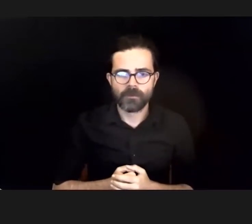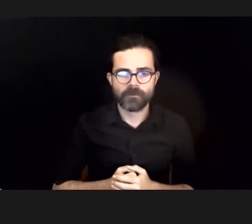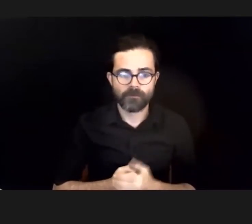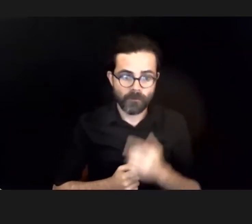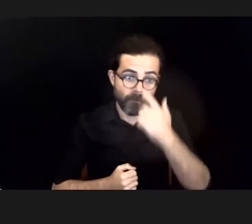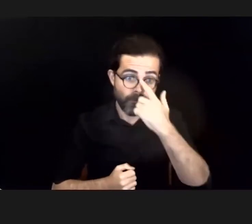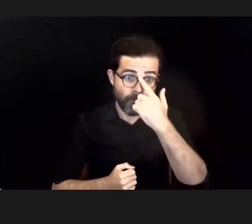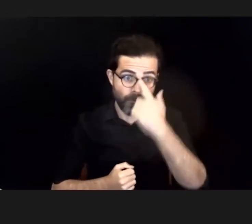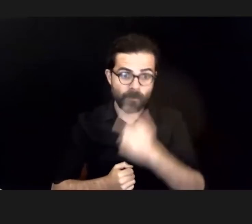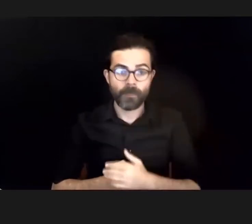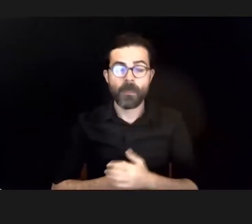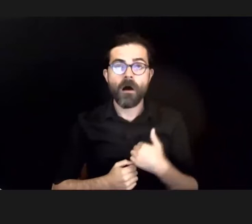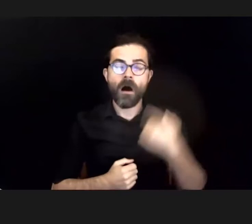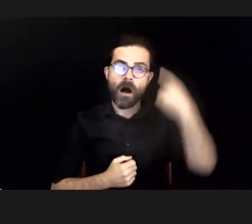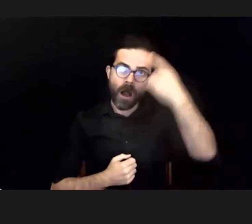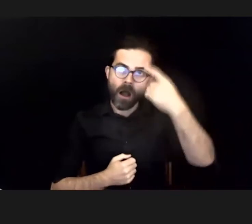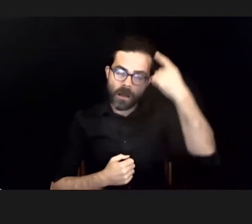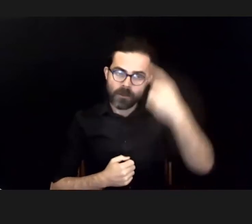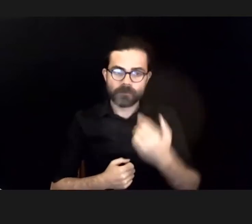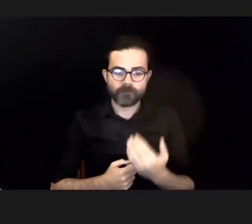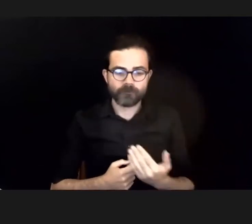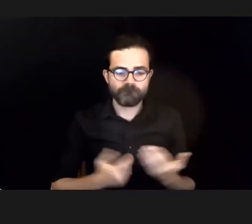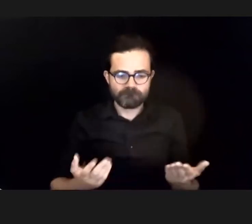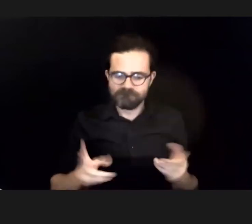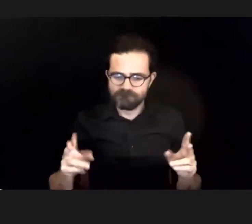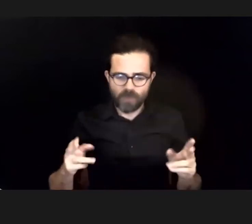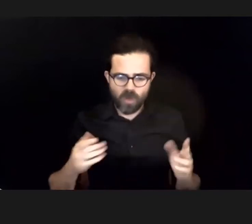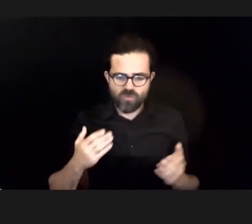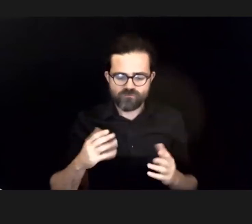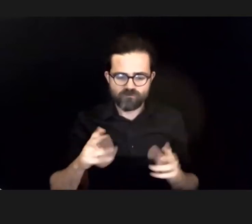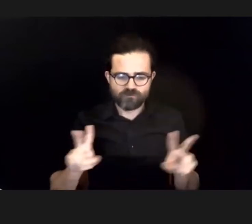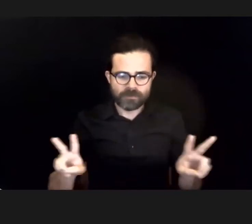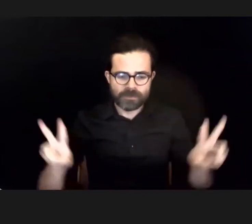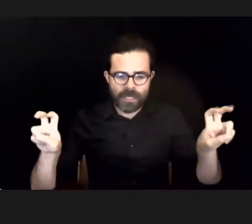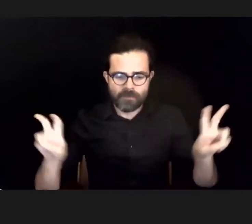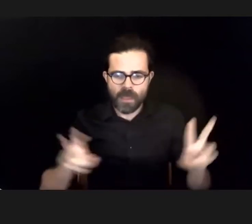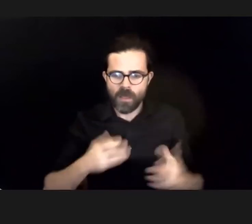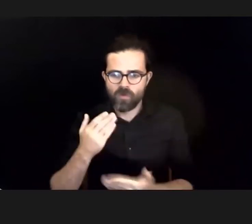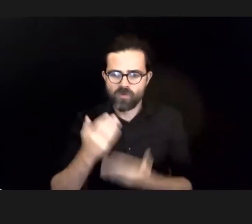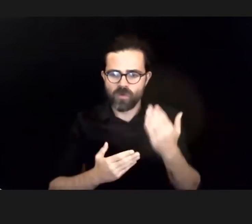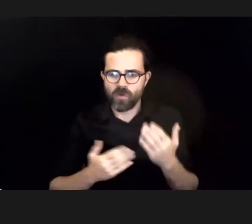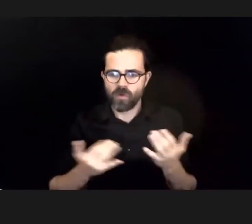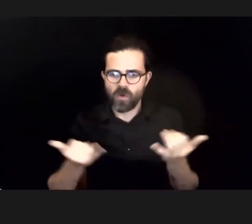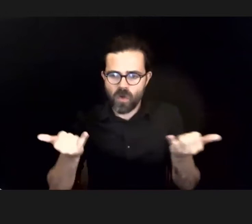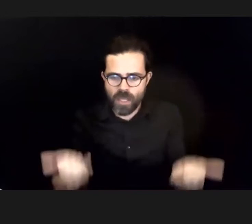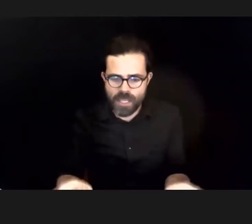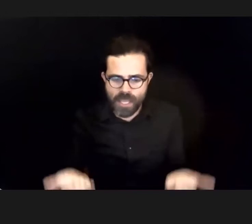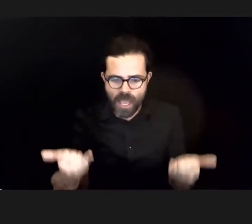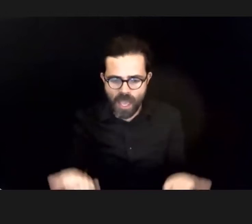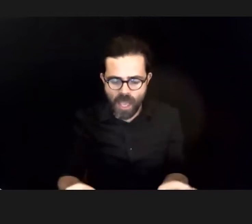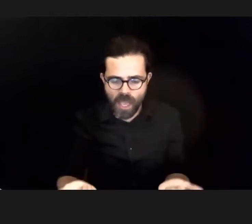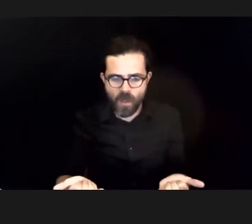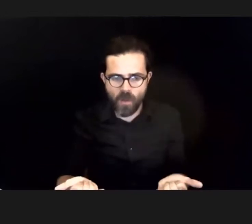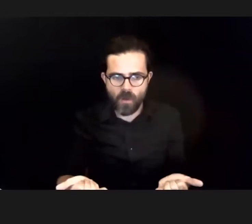is something pretty new, and a great deal of awareness raising work by entities such as